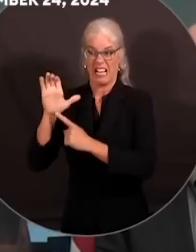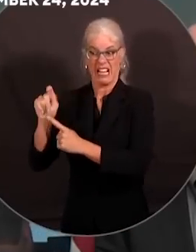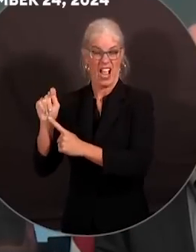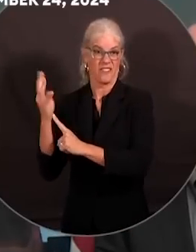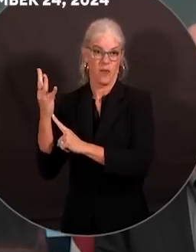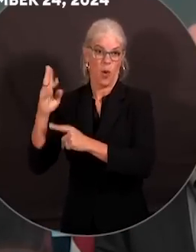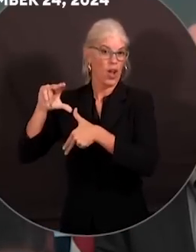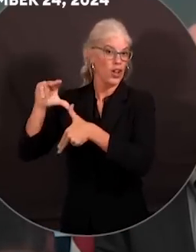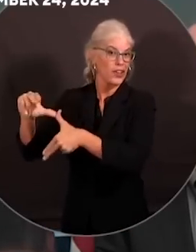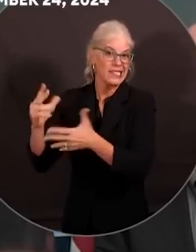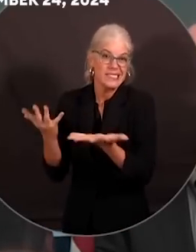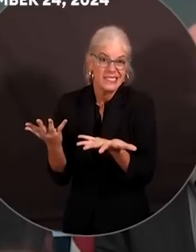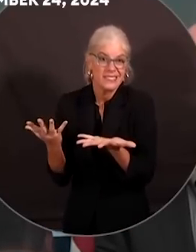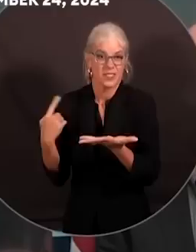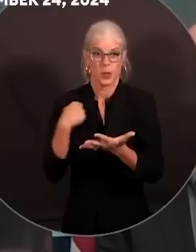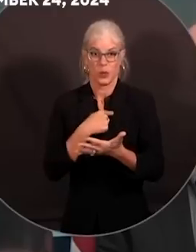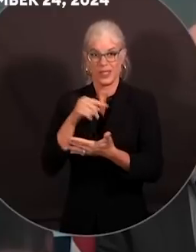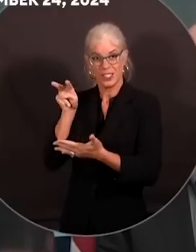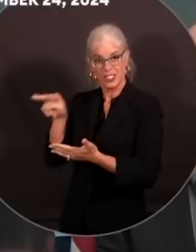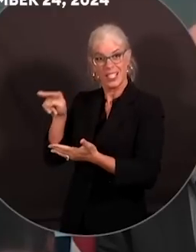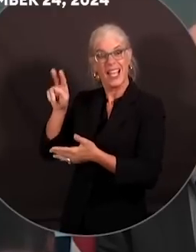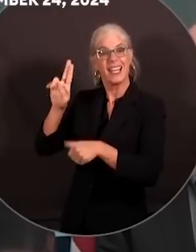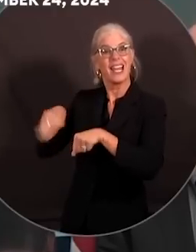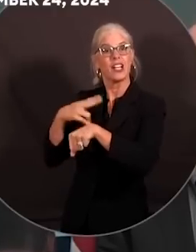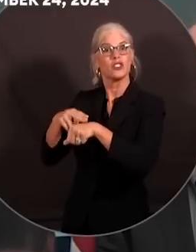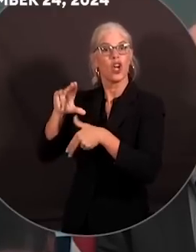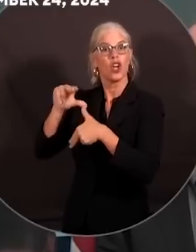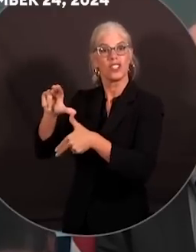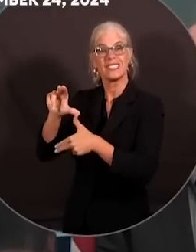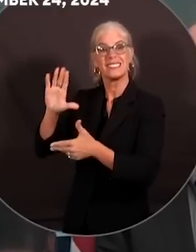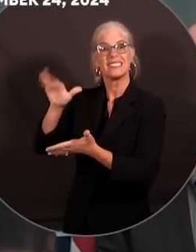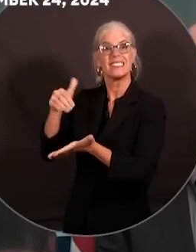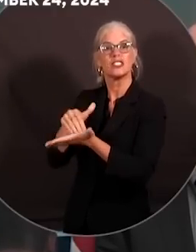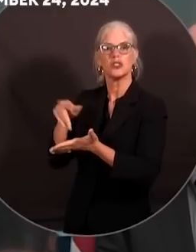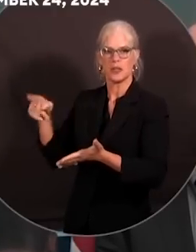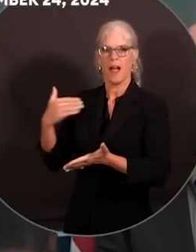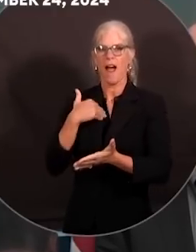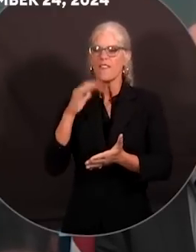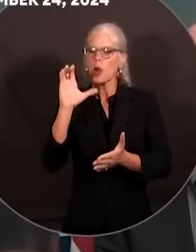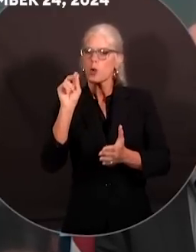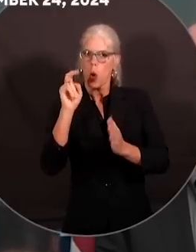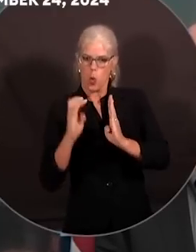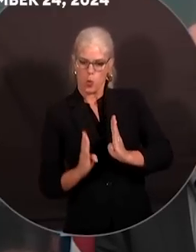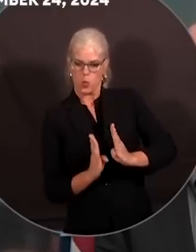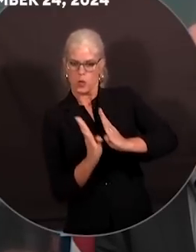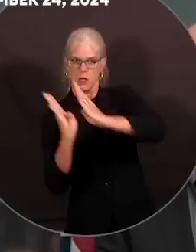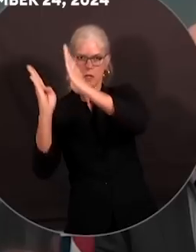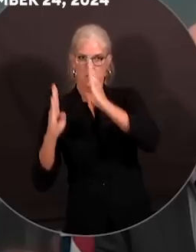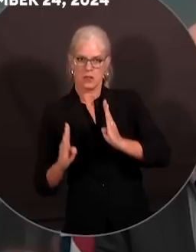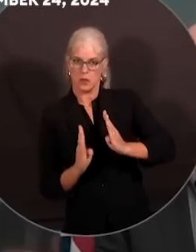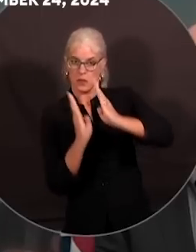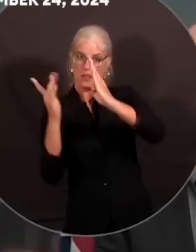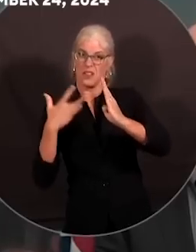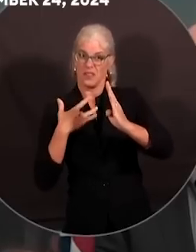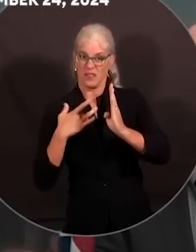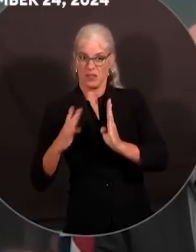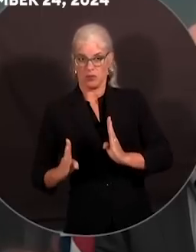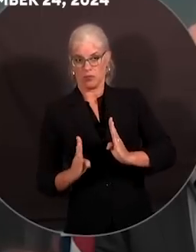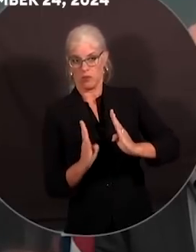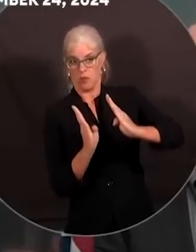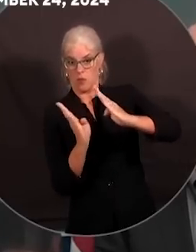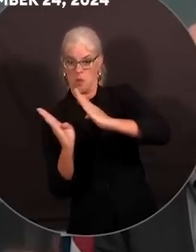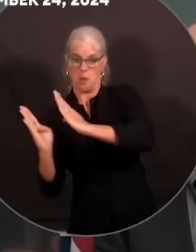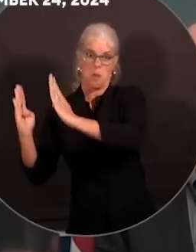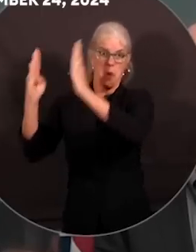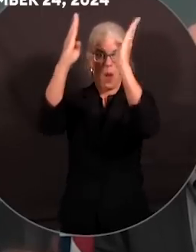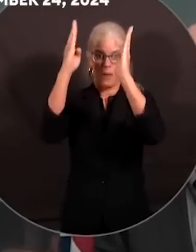National Hurricane Center, they have put out their cone, and they're actually forecasting it to be a major hurricane by the time